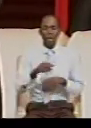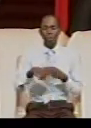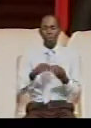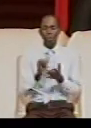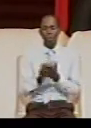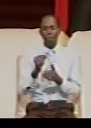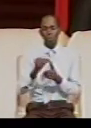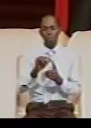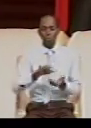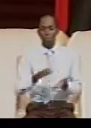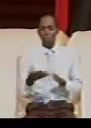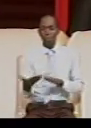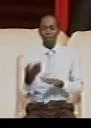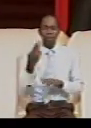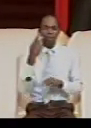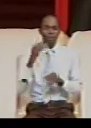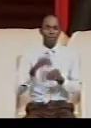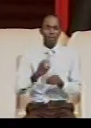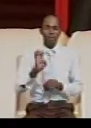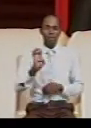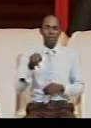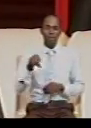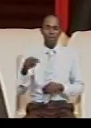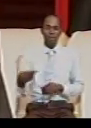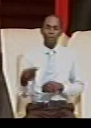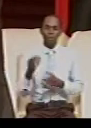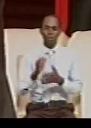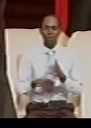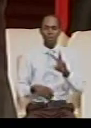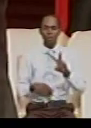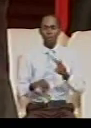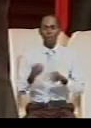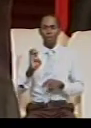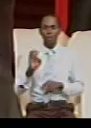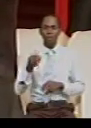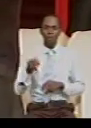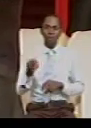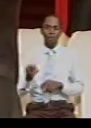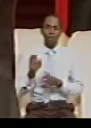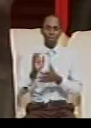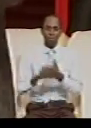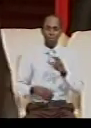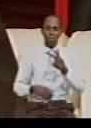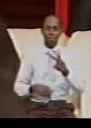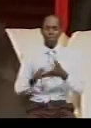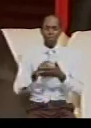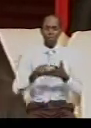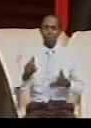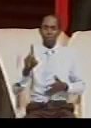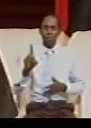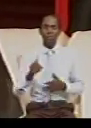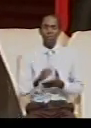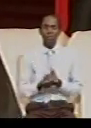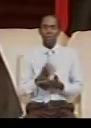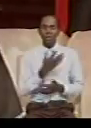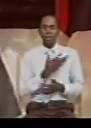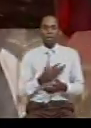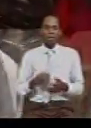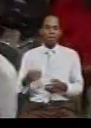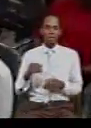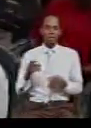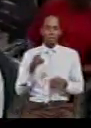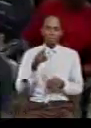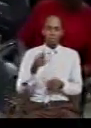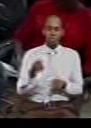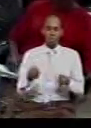in Ephesians chapter 2, reading from verse 1. Ephesians chapter 2, verse 1. And you are see